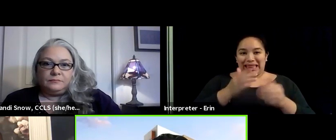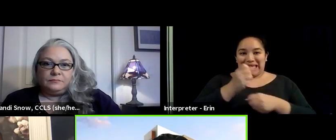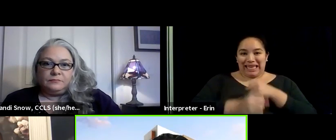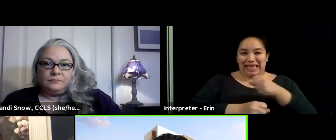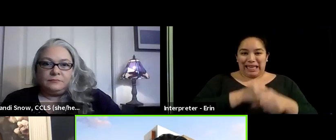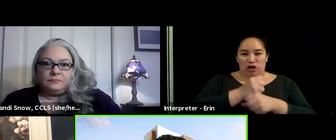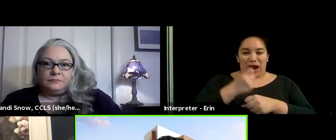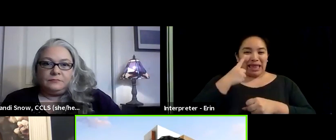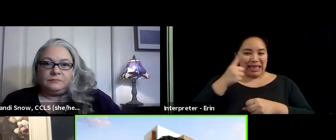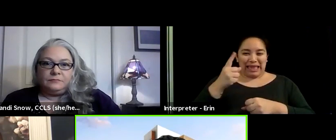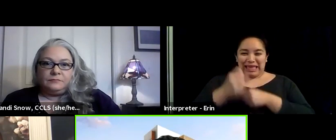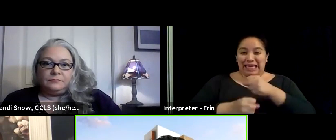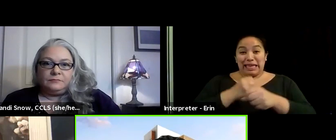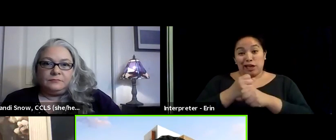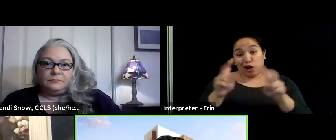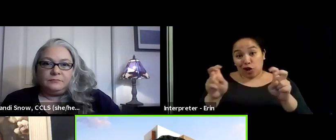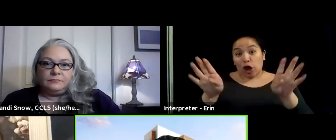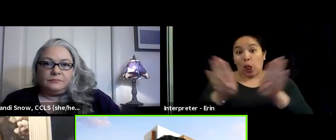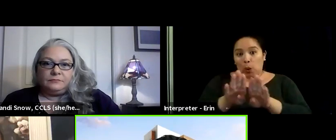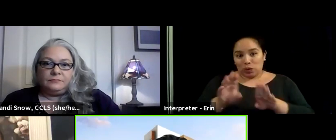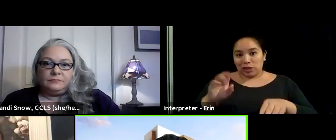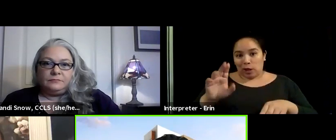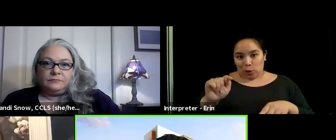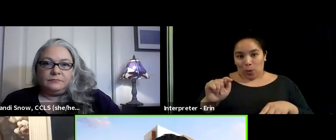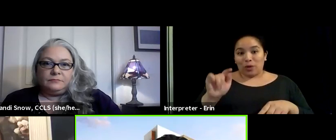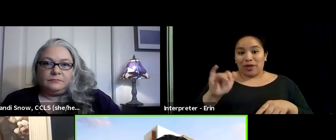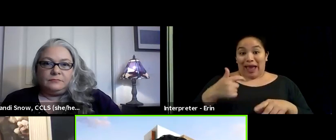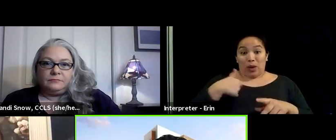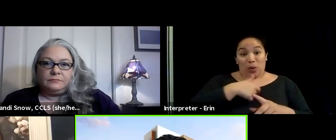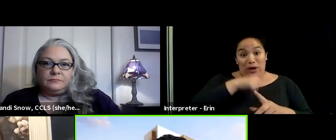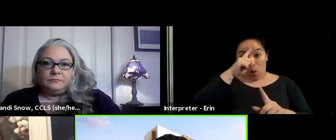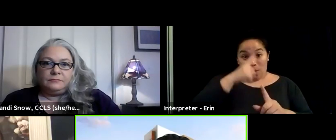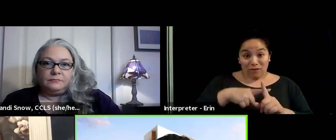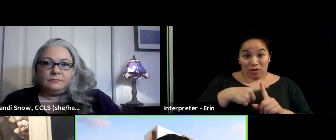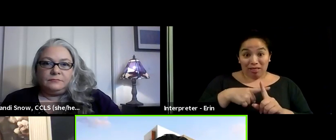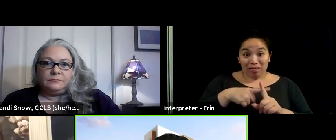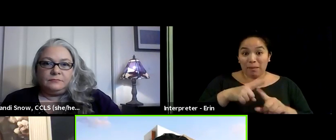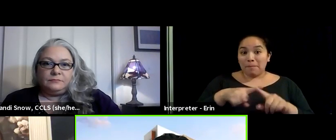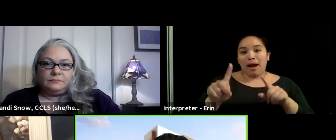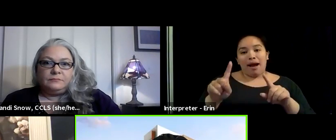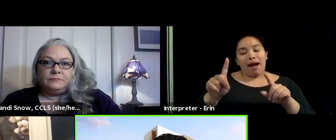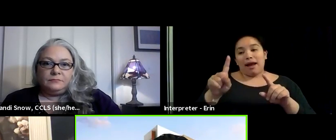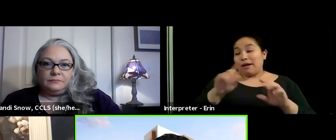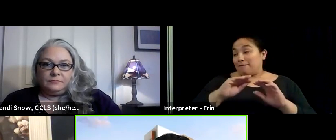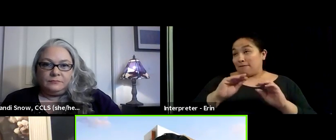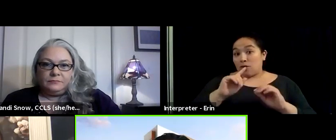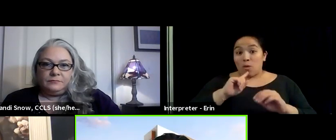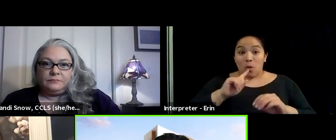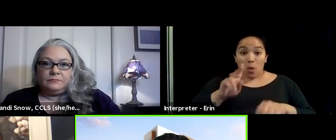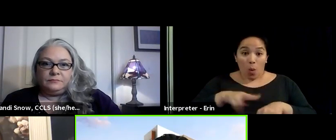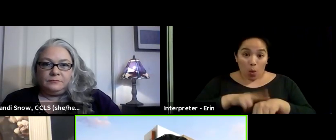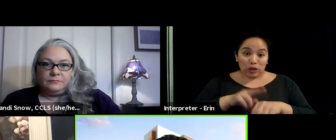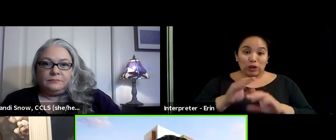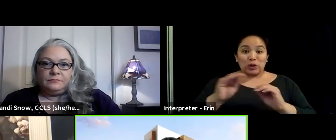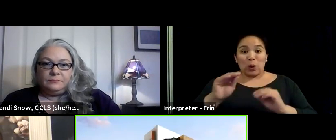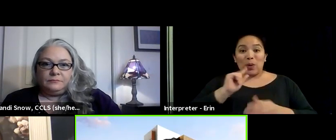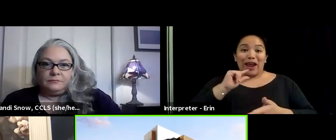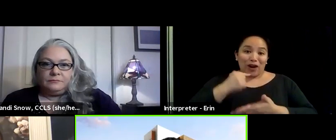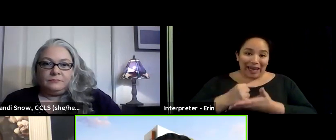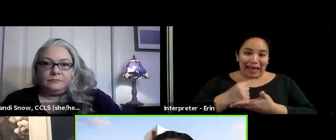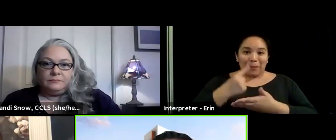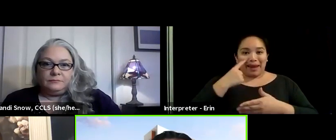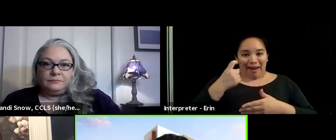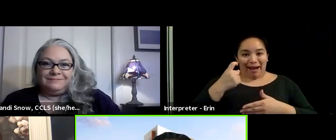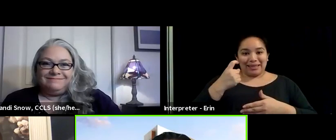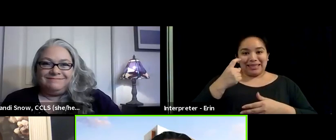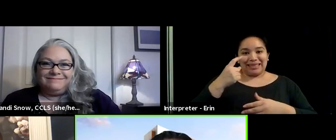in October. So that is what we're all hopeful, but there are of course no guaranteed given that it's an election year and the year is